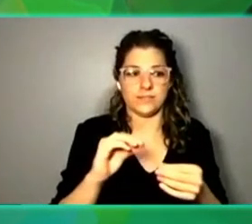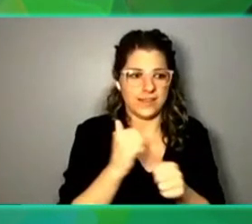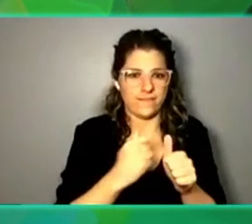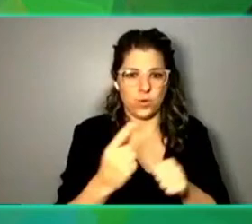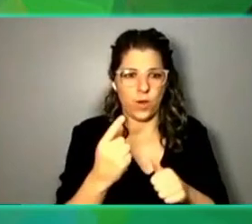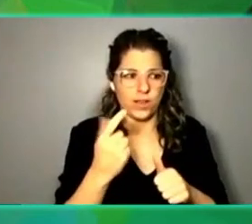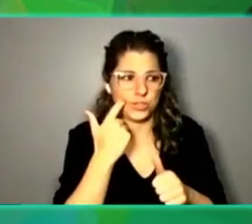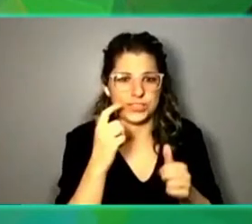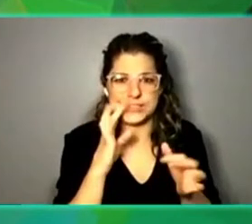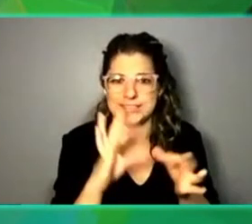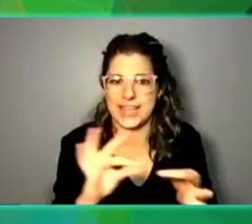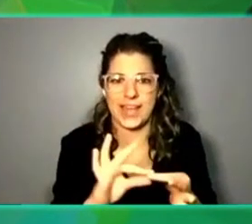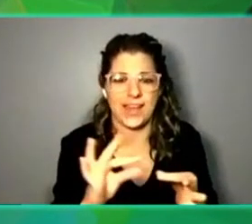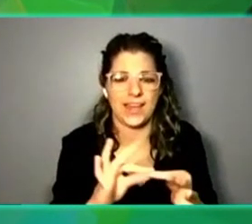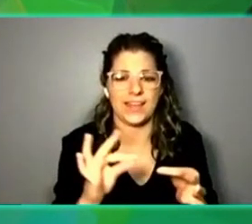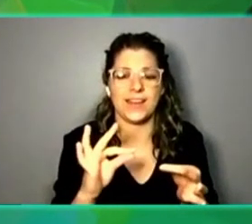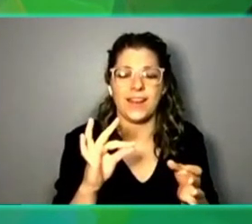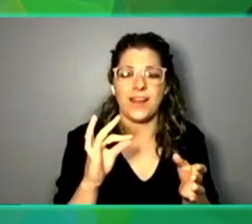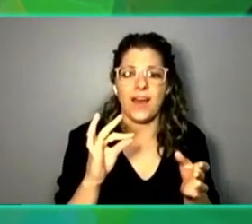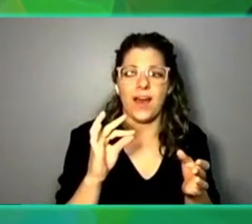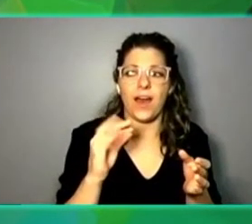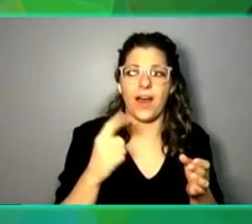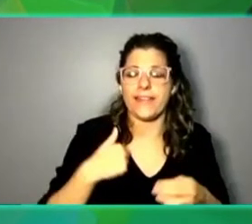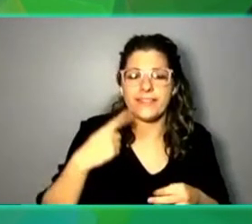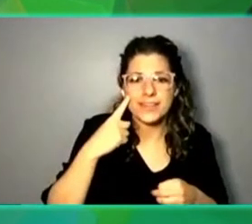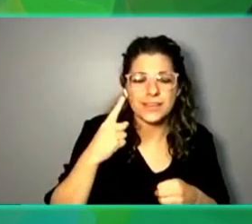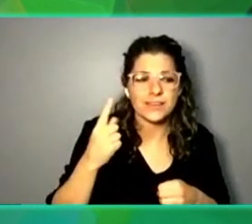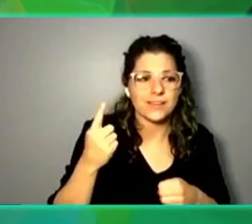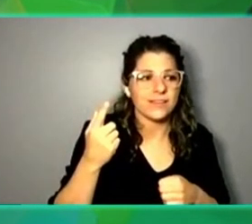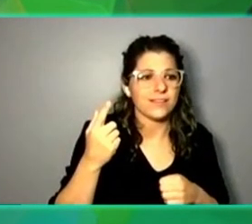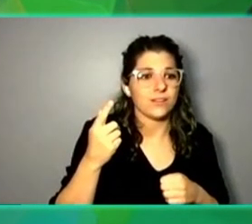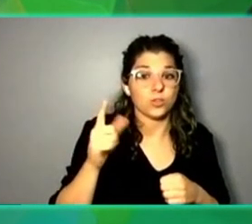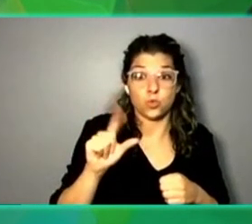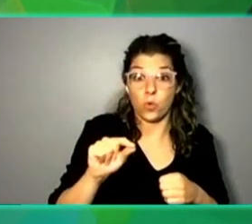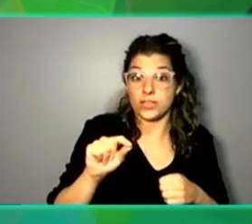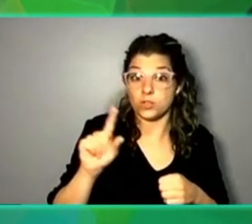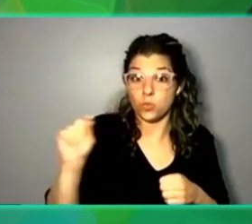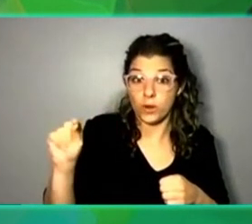And I mean, even I think since 2020,